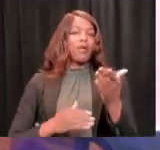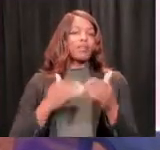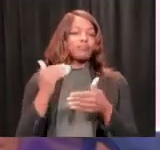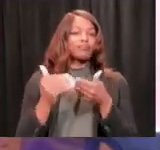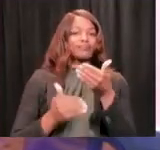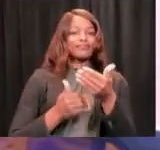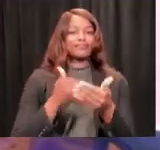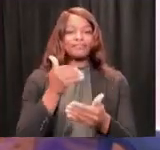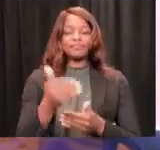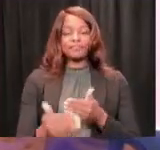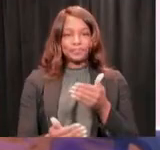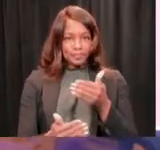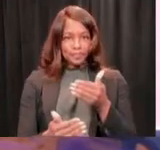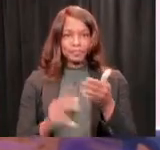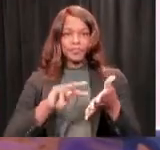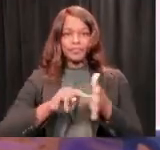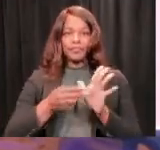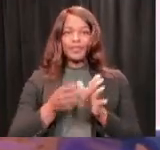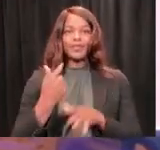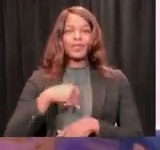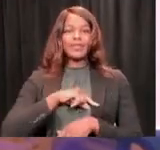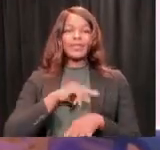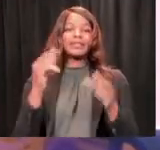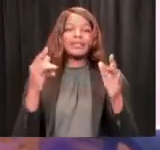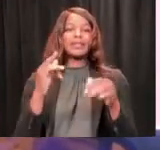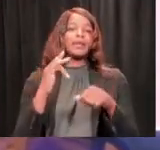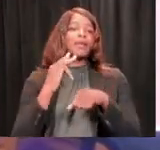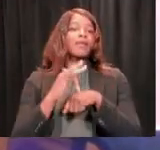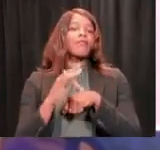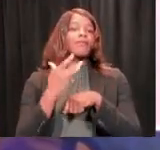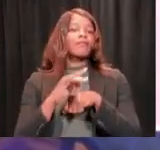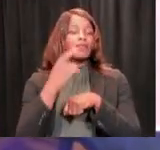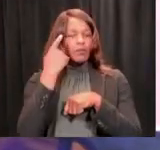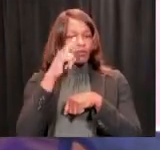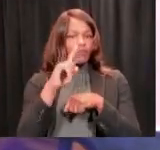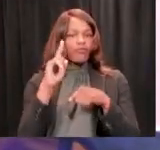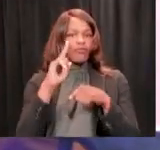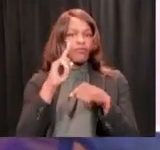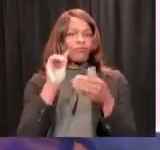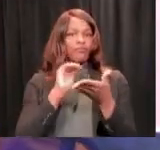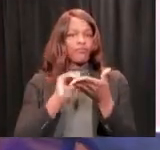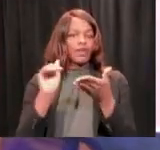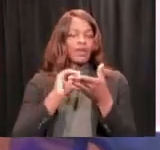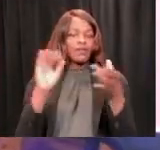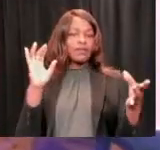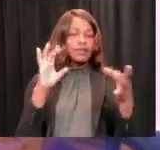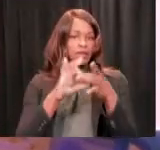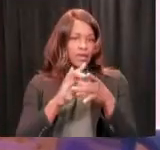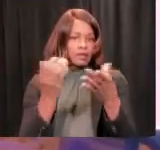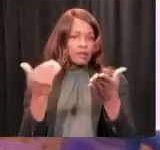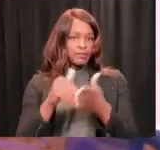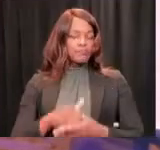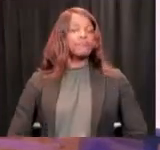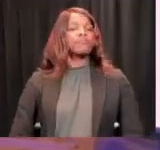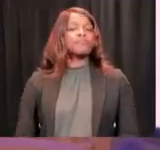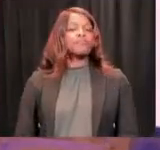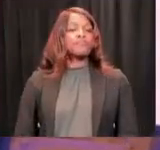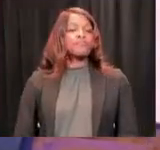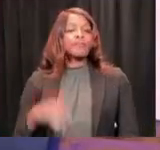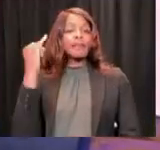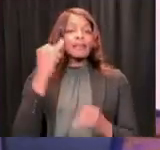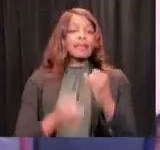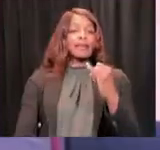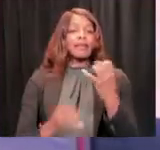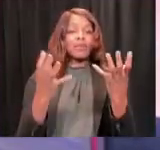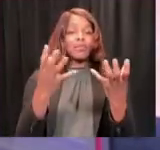part of this journey means that sometimes we got to leave an open door for reconciliation. And here's the last thing I want you to catch.